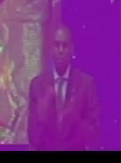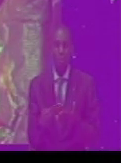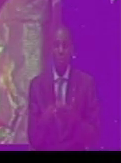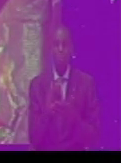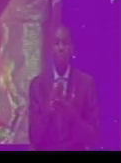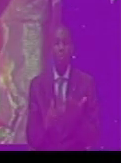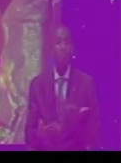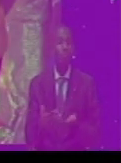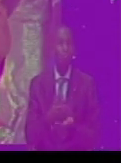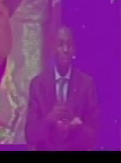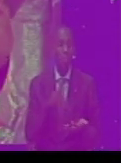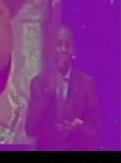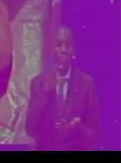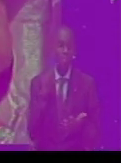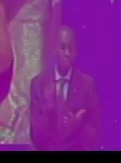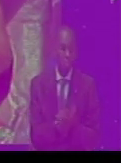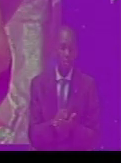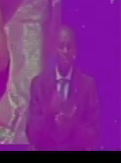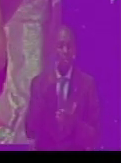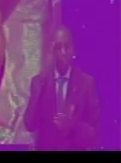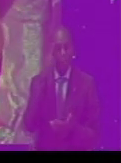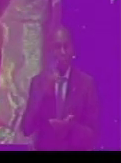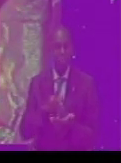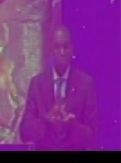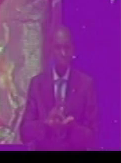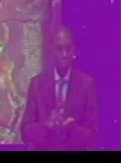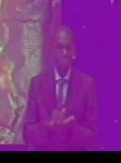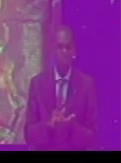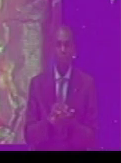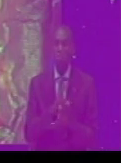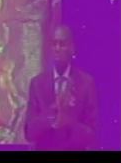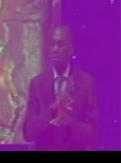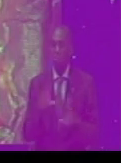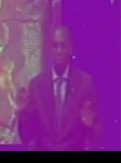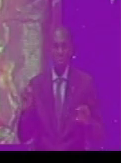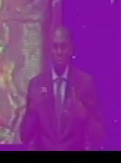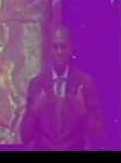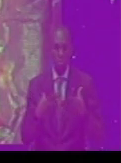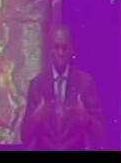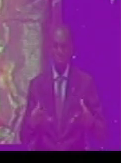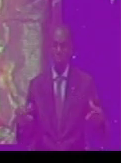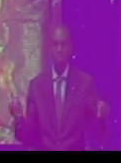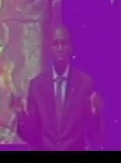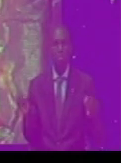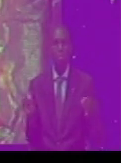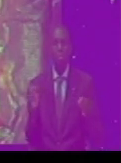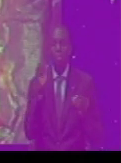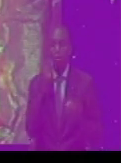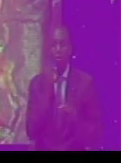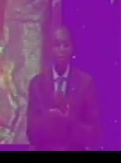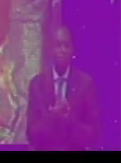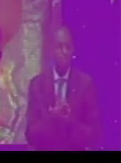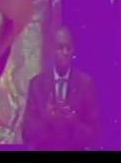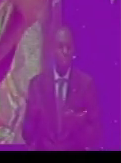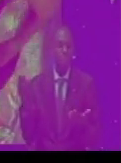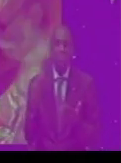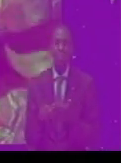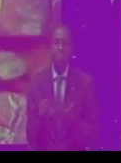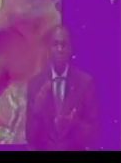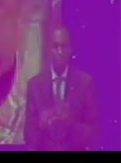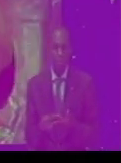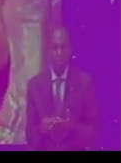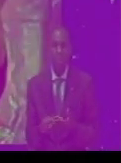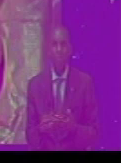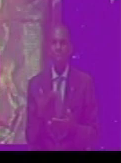cough i spent a lot of money so people collected tattoos and saying that they retreat but for not